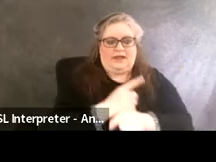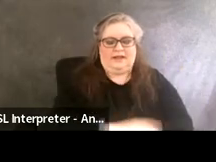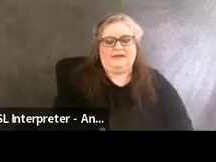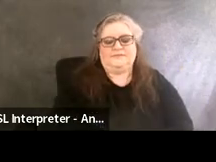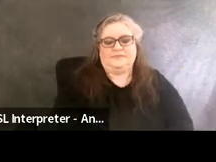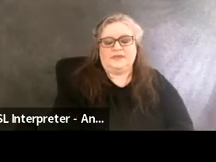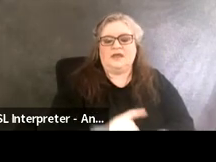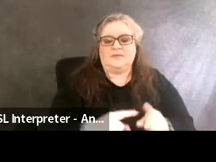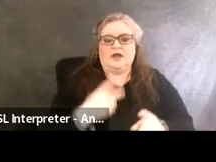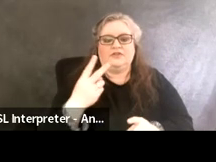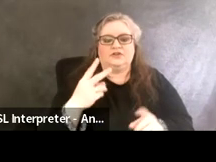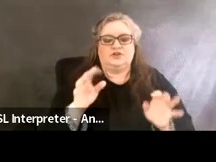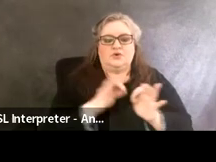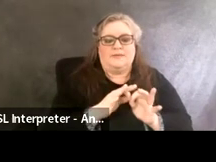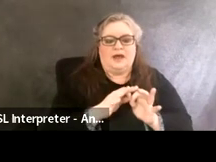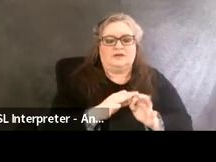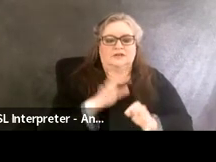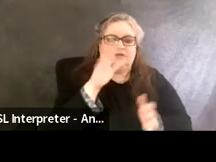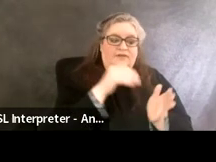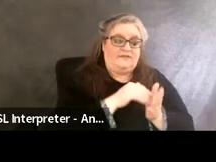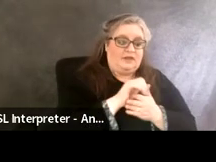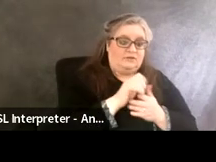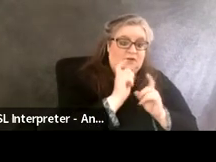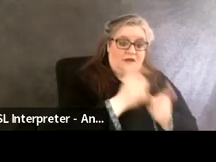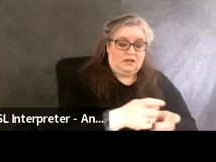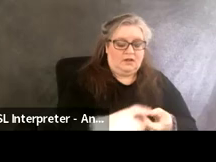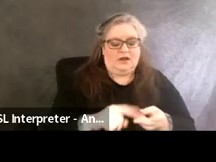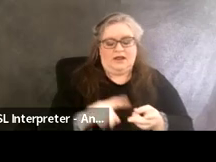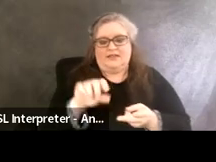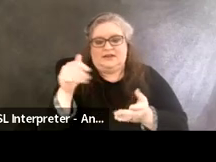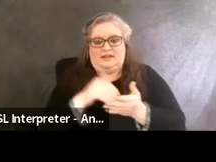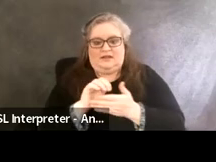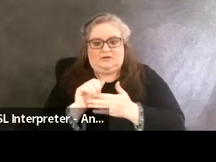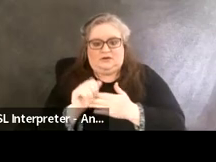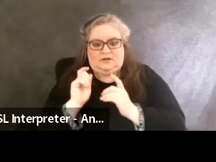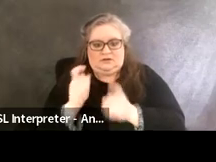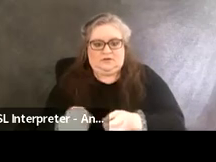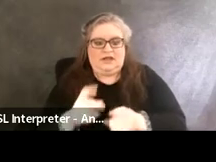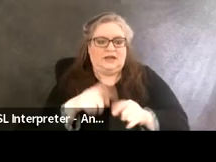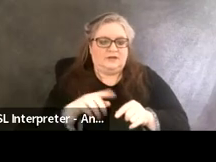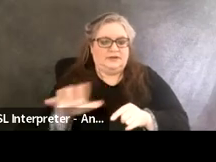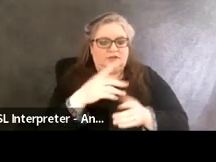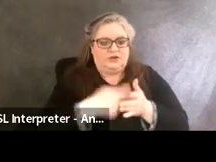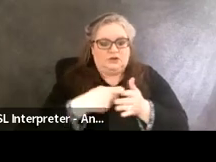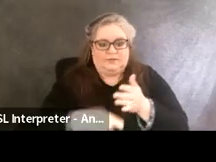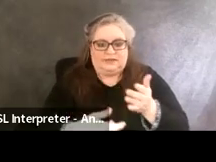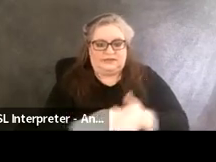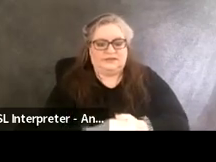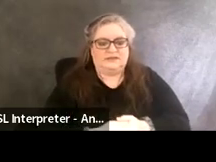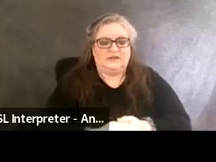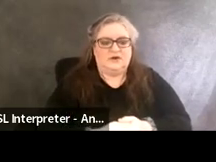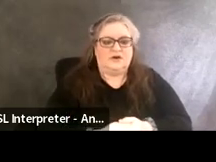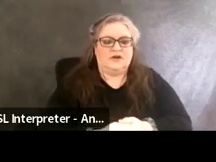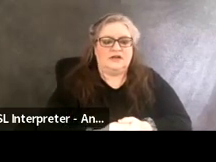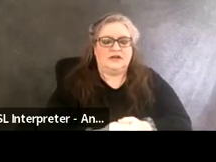But the two grant amounts are the 5,000 and the 10,000, and it depends on what your expenses are. So if